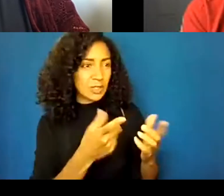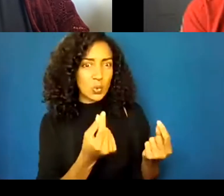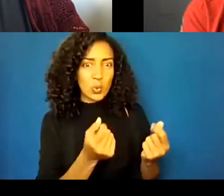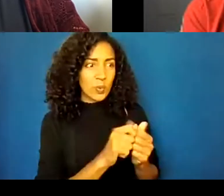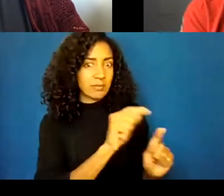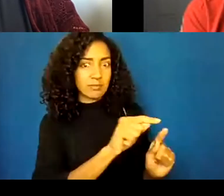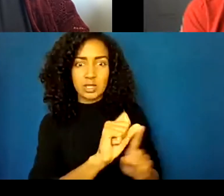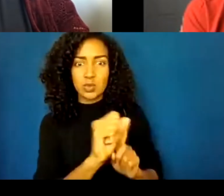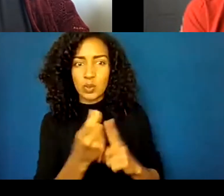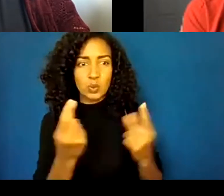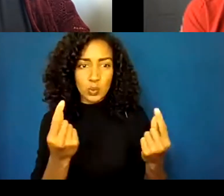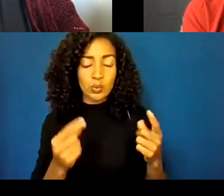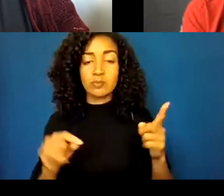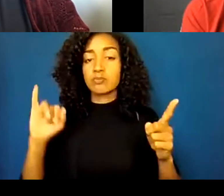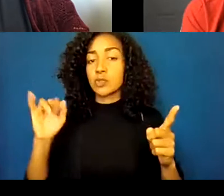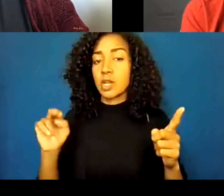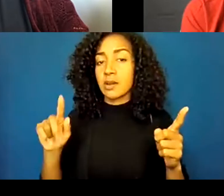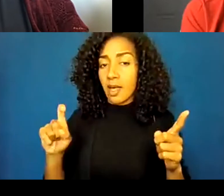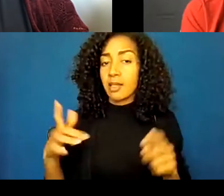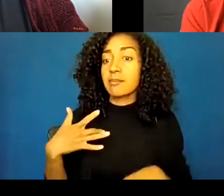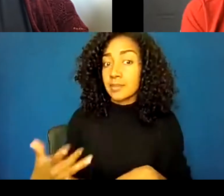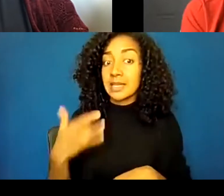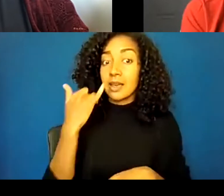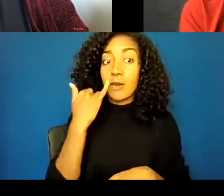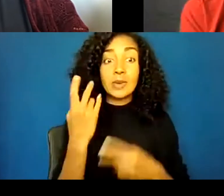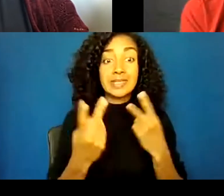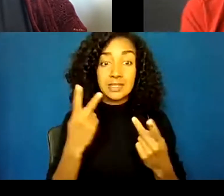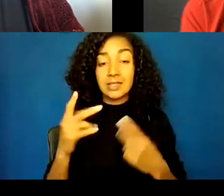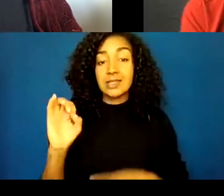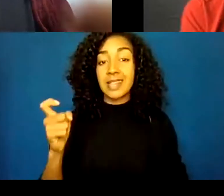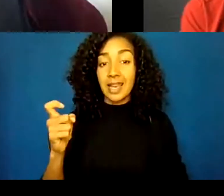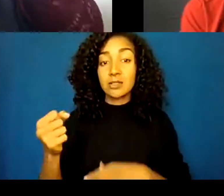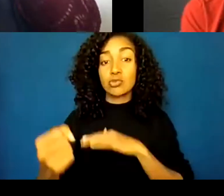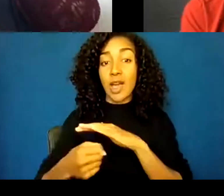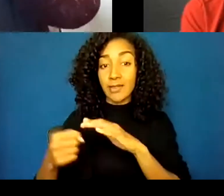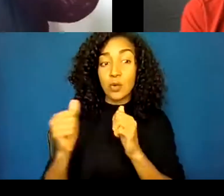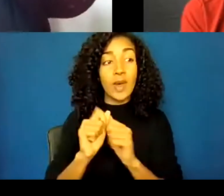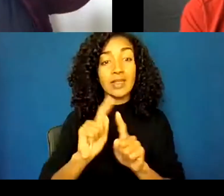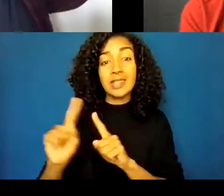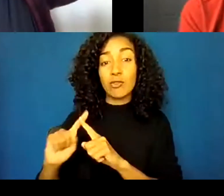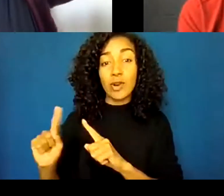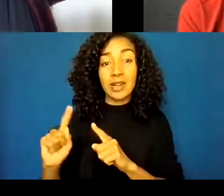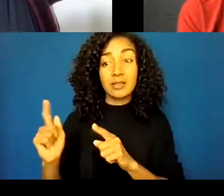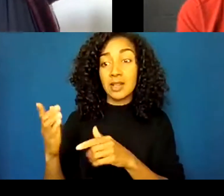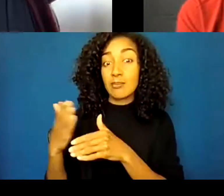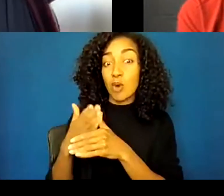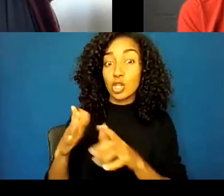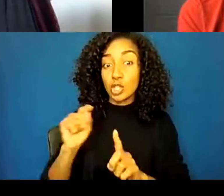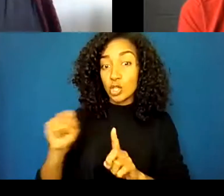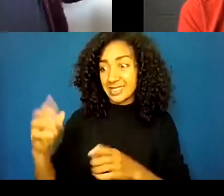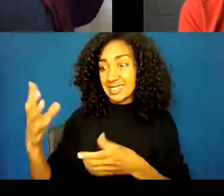way we look at sex trafficking, like with multiple partners in a